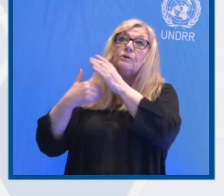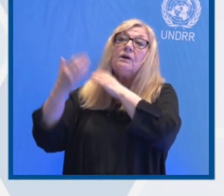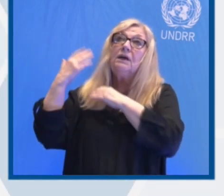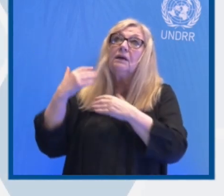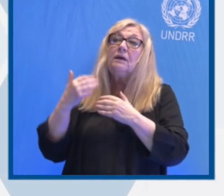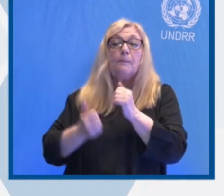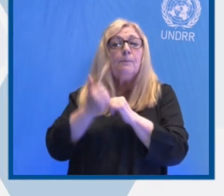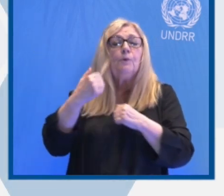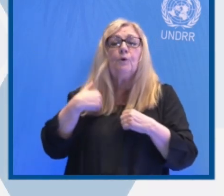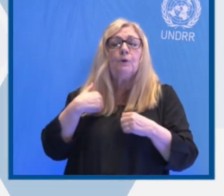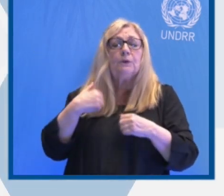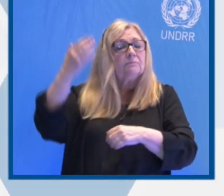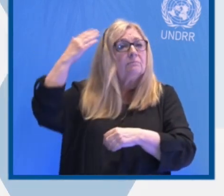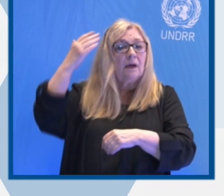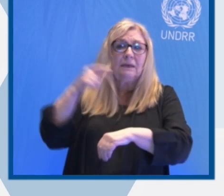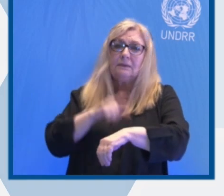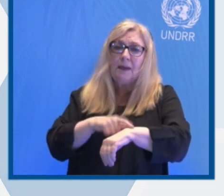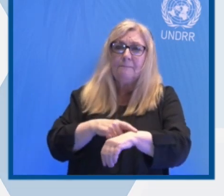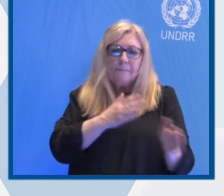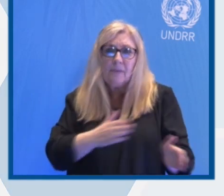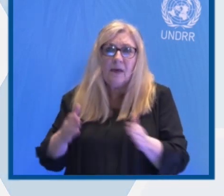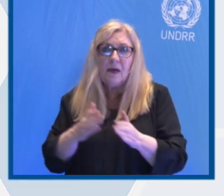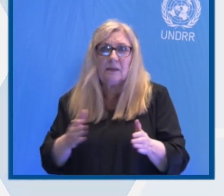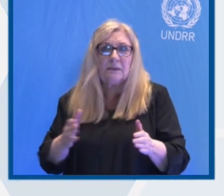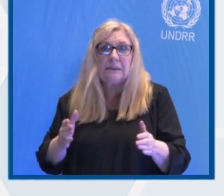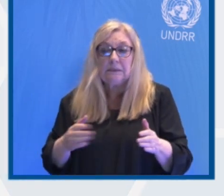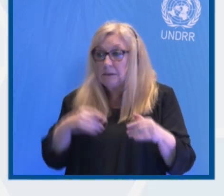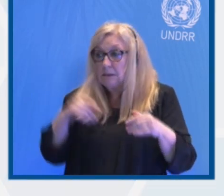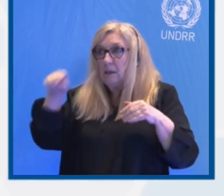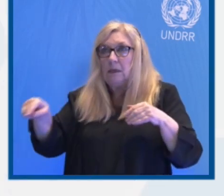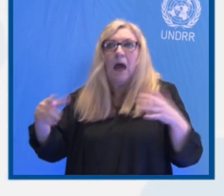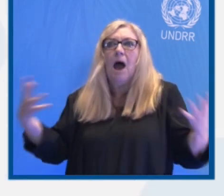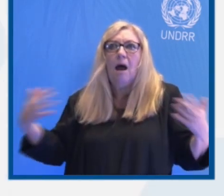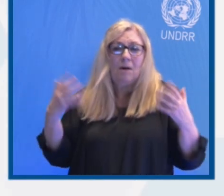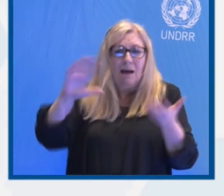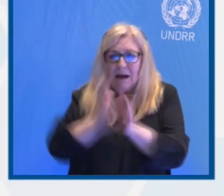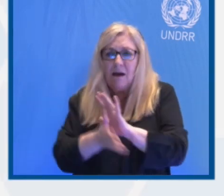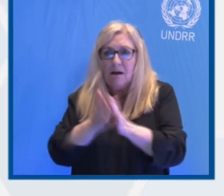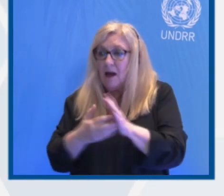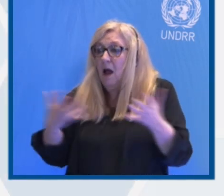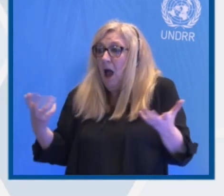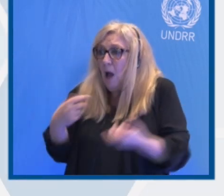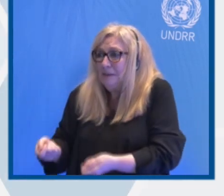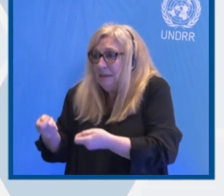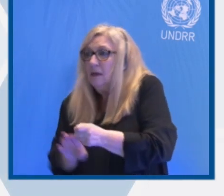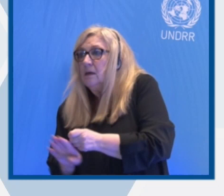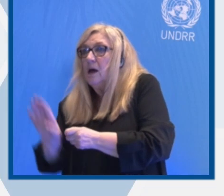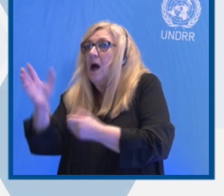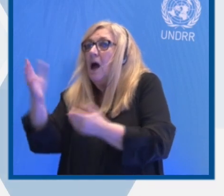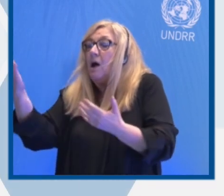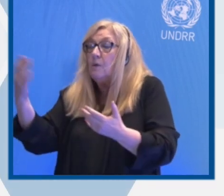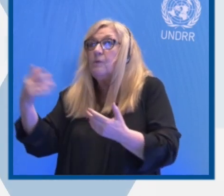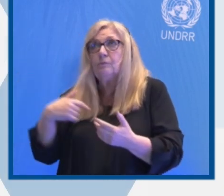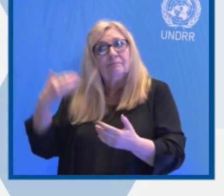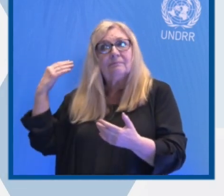our time and effort, I believe, in the recover phase. Certainly, from an insurance perspective,